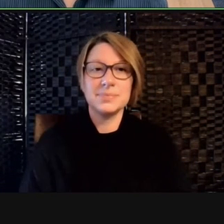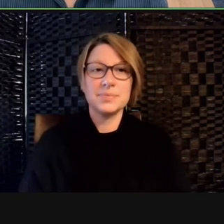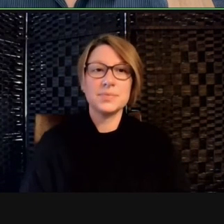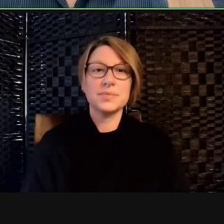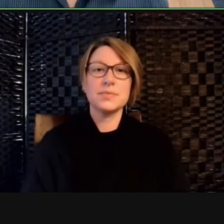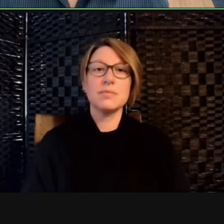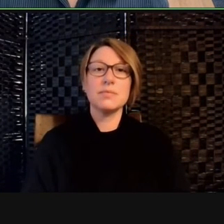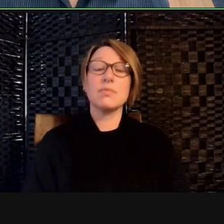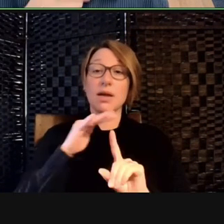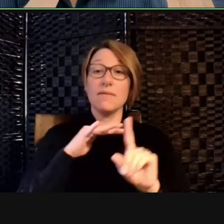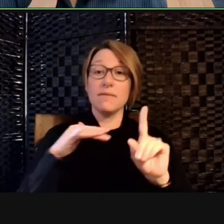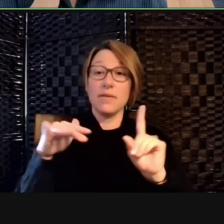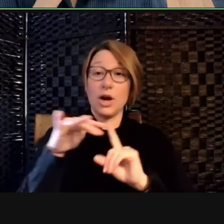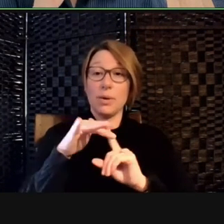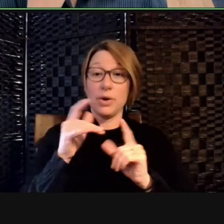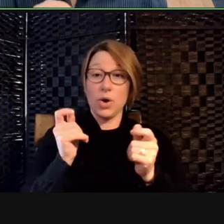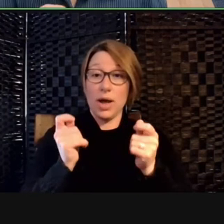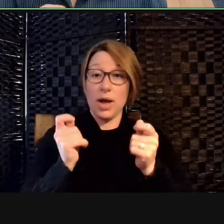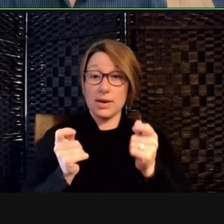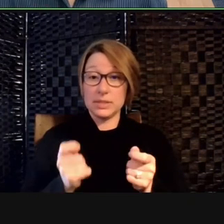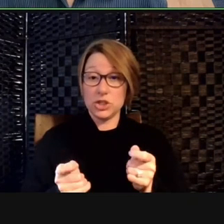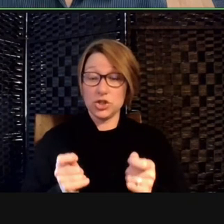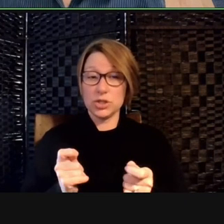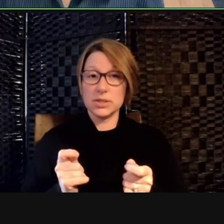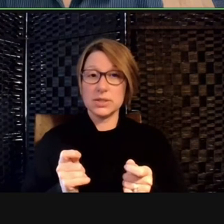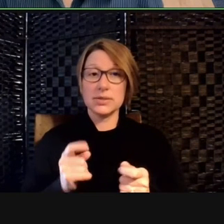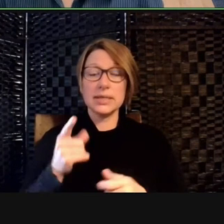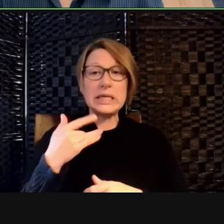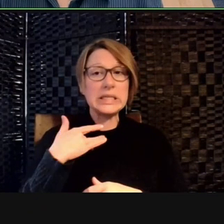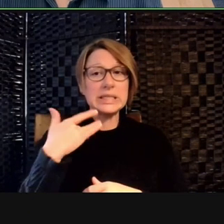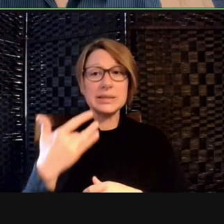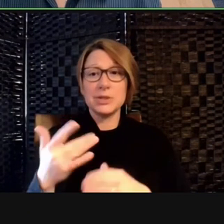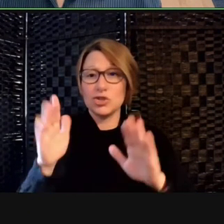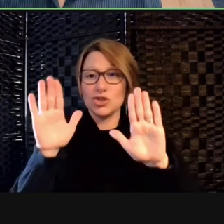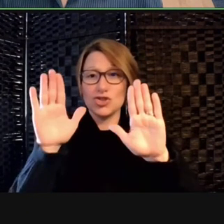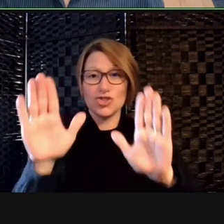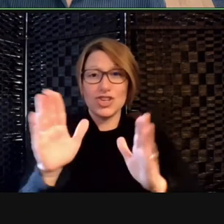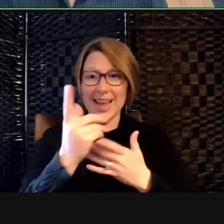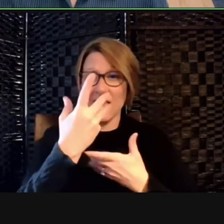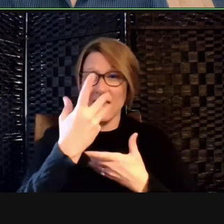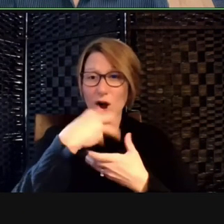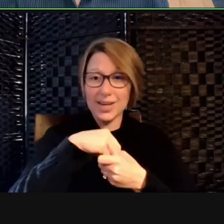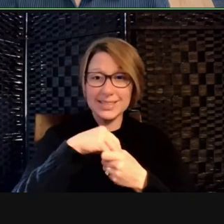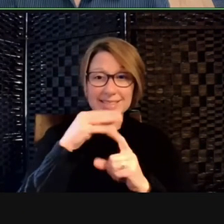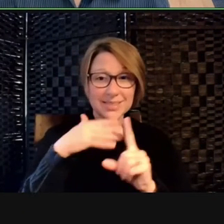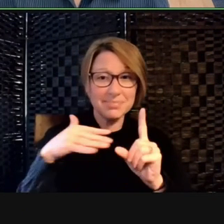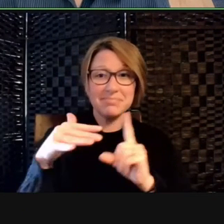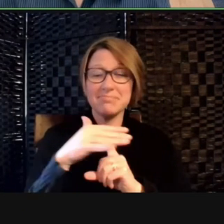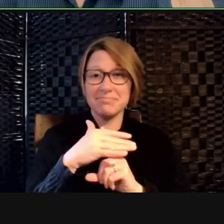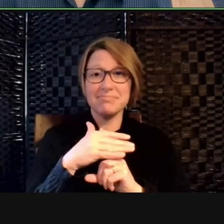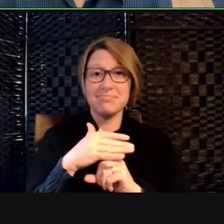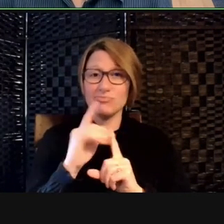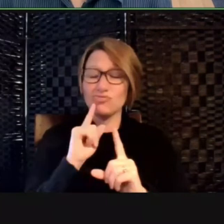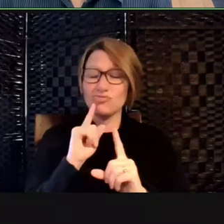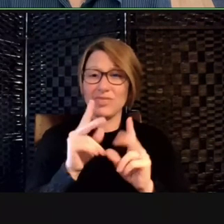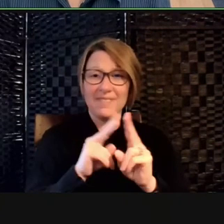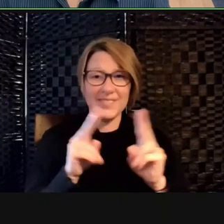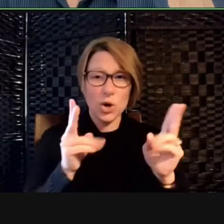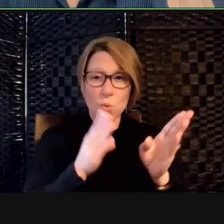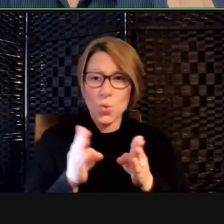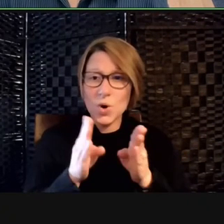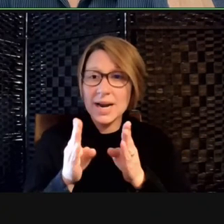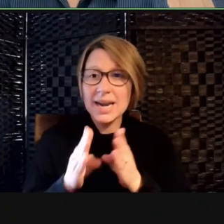Environmental adaptation. So this is something that usually is really great in autism settings, that they are usually very organized